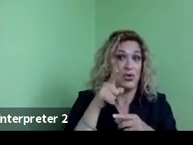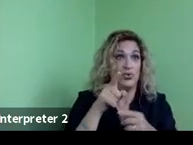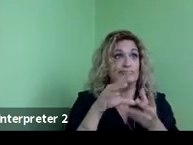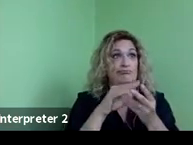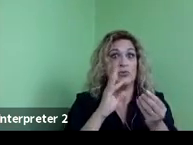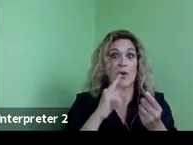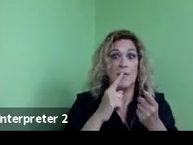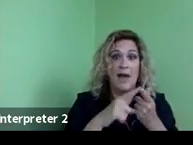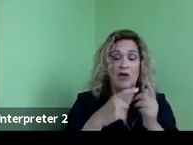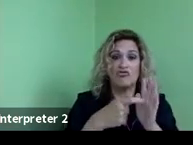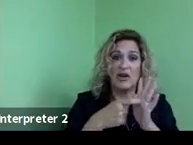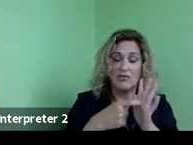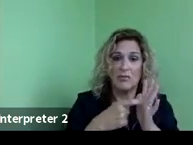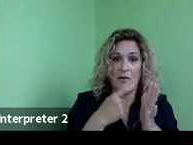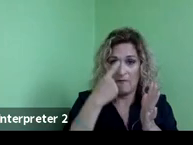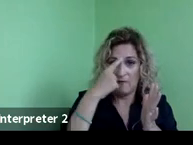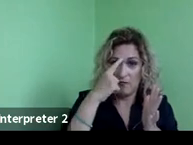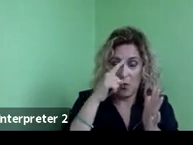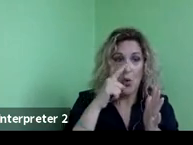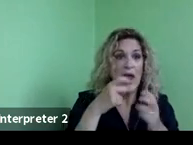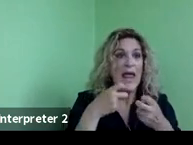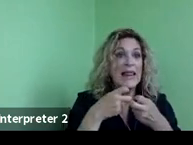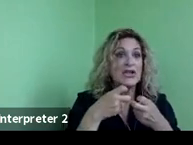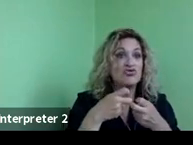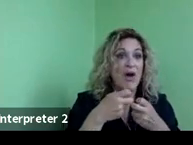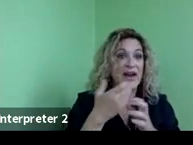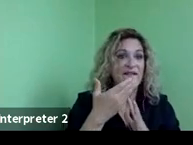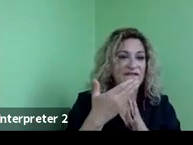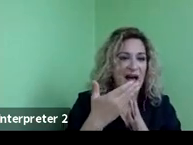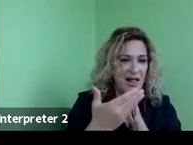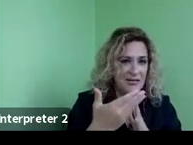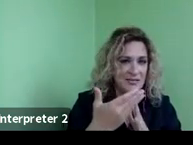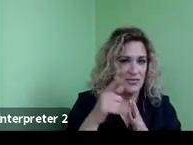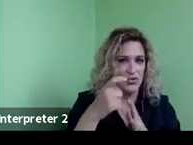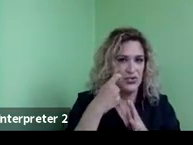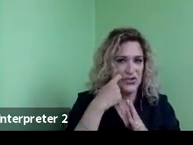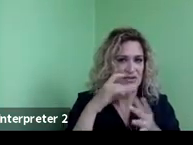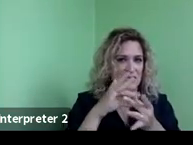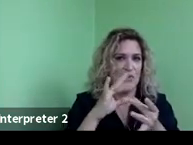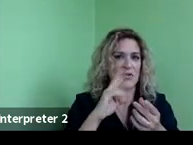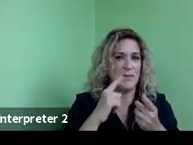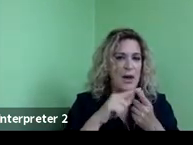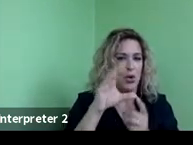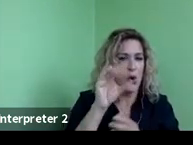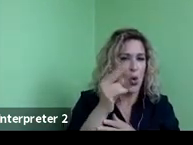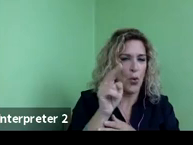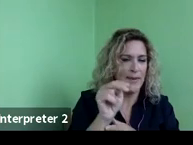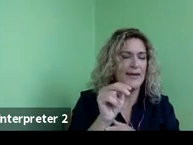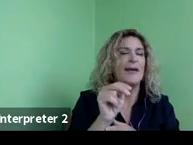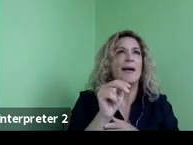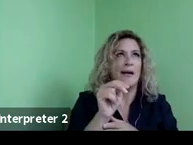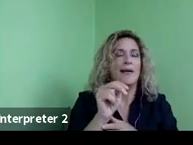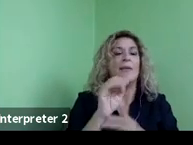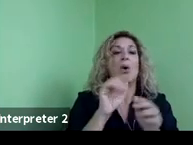around electronic files and around whether or not we're keeping records of